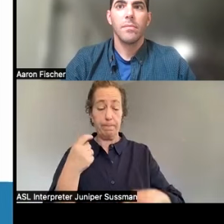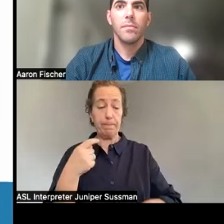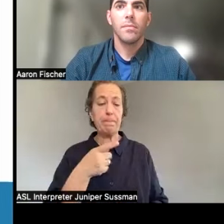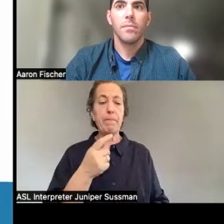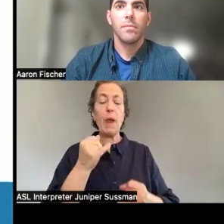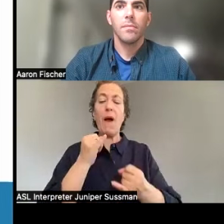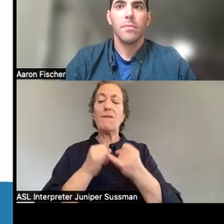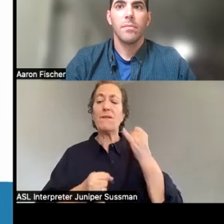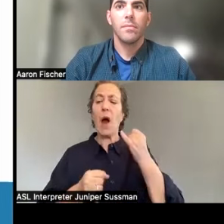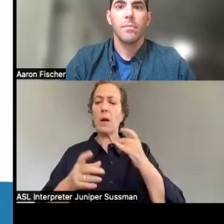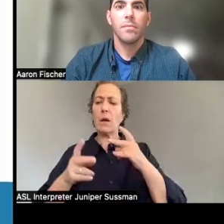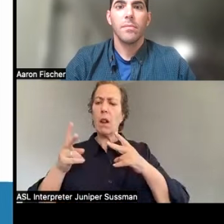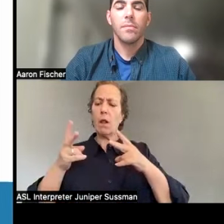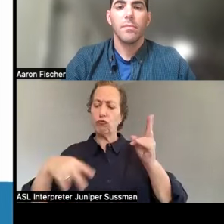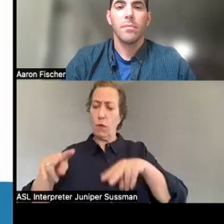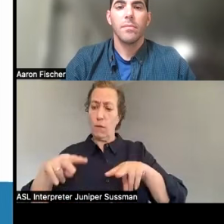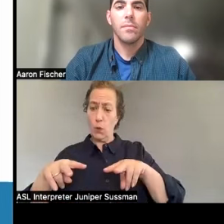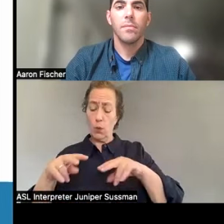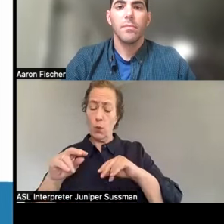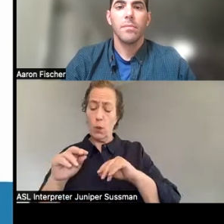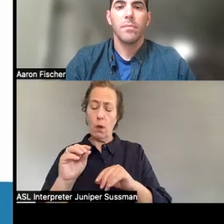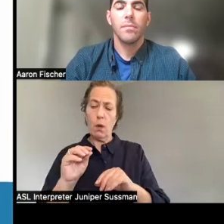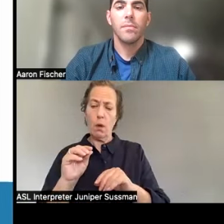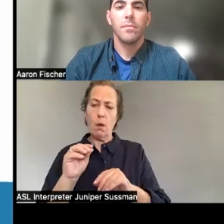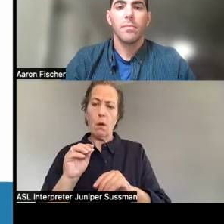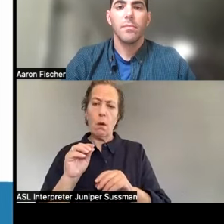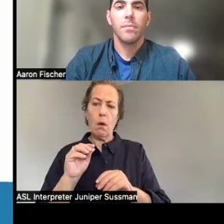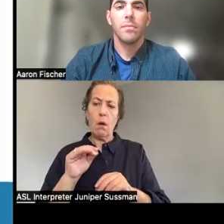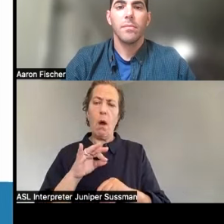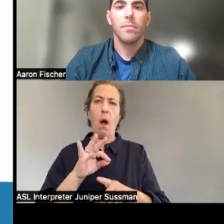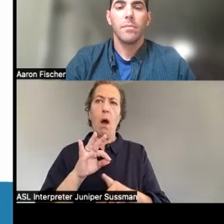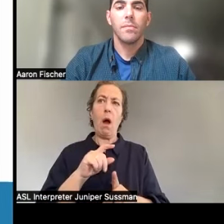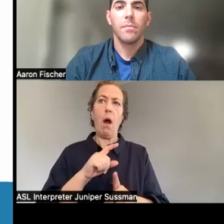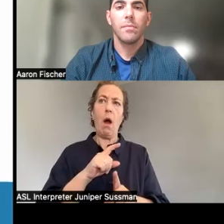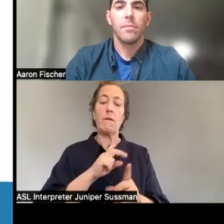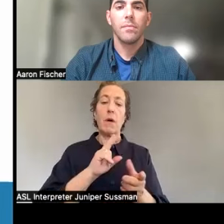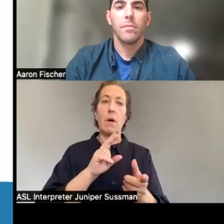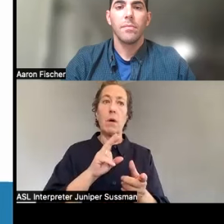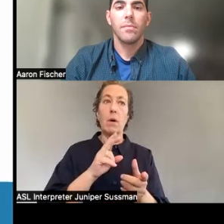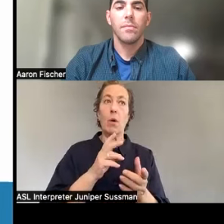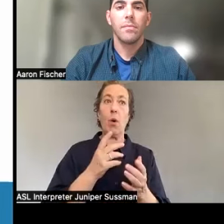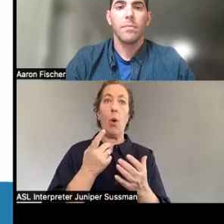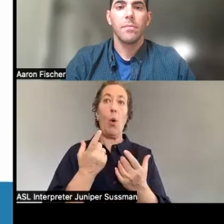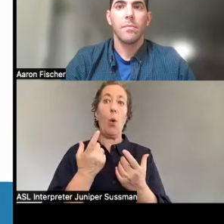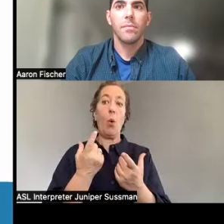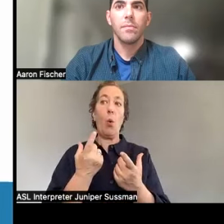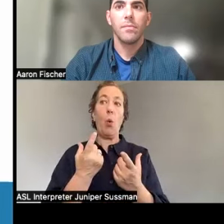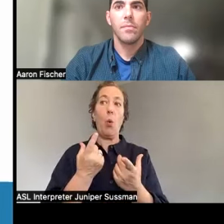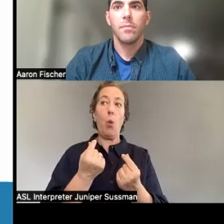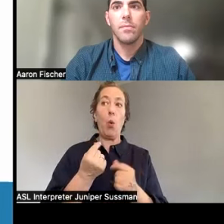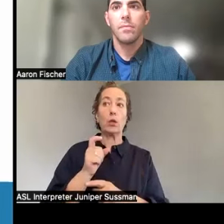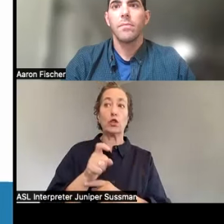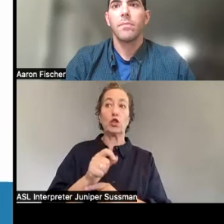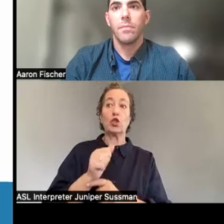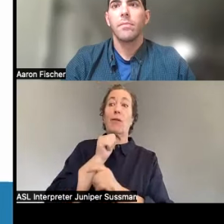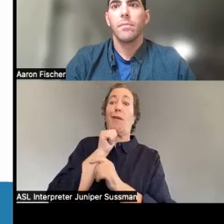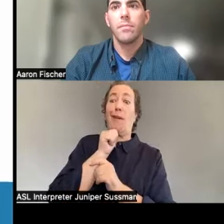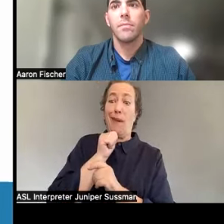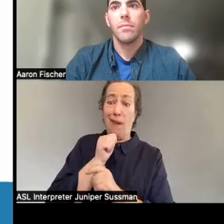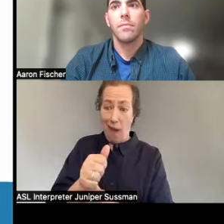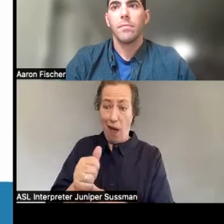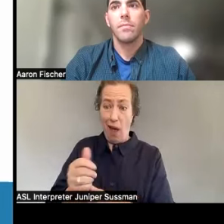of what medical teams and health center staff should not request. And I think Erin already covered this,